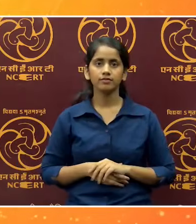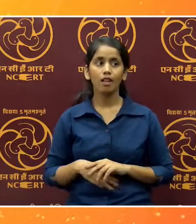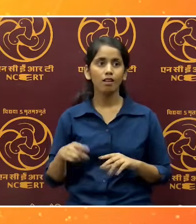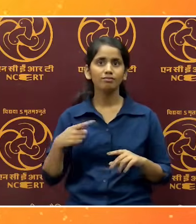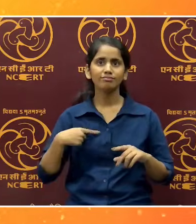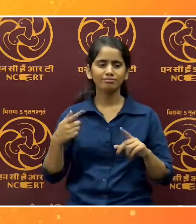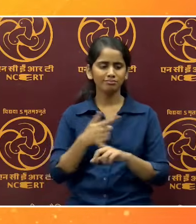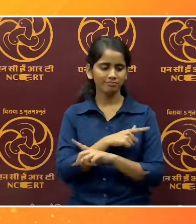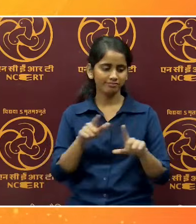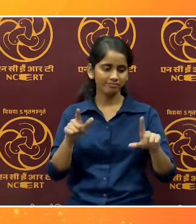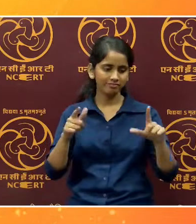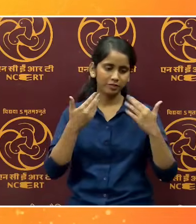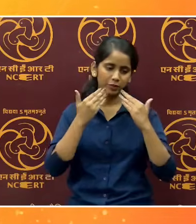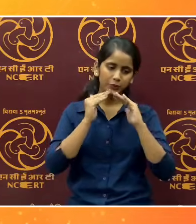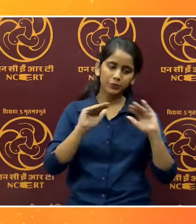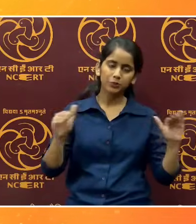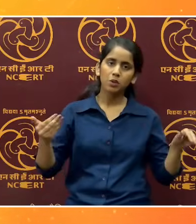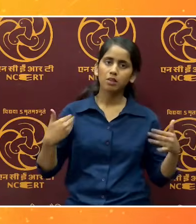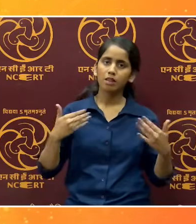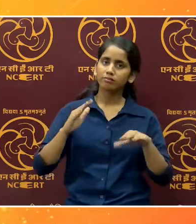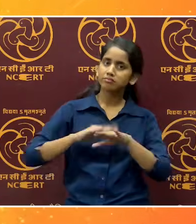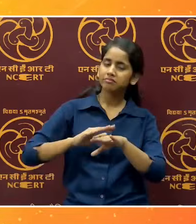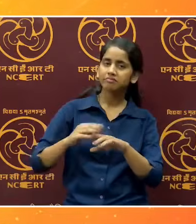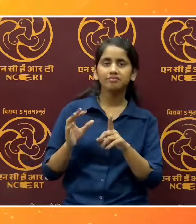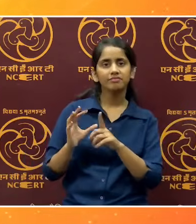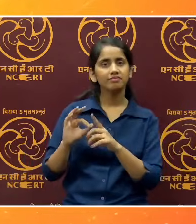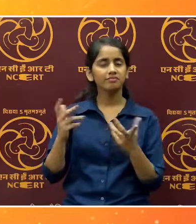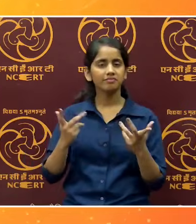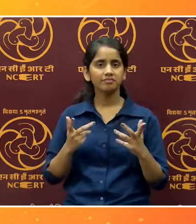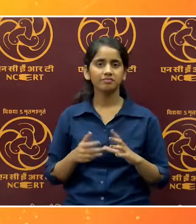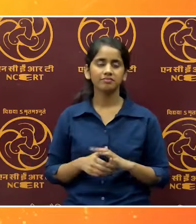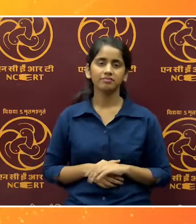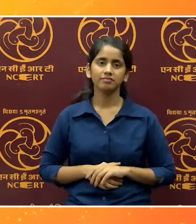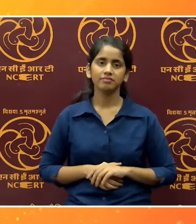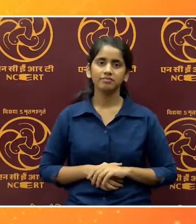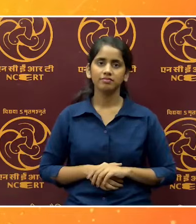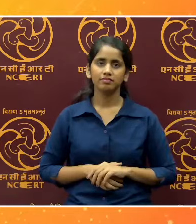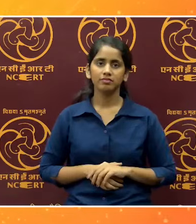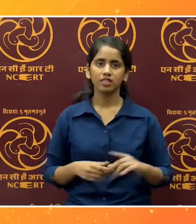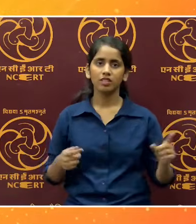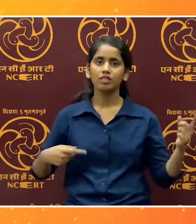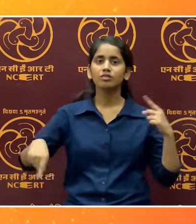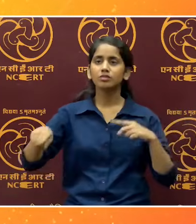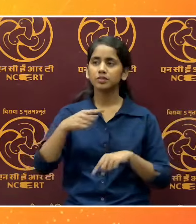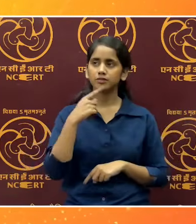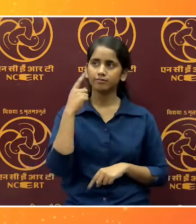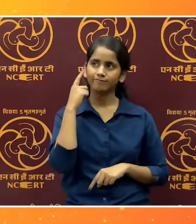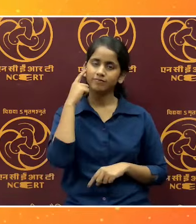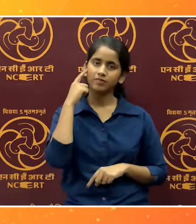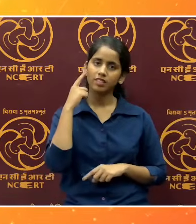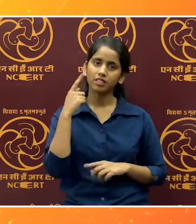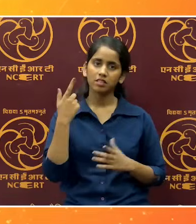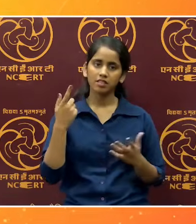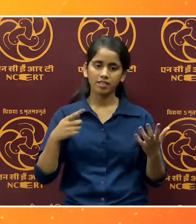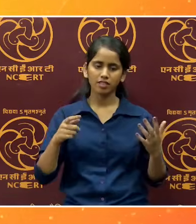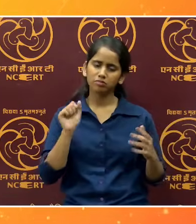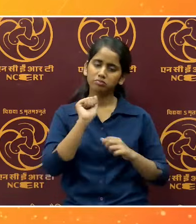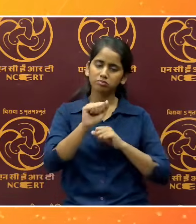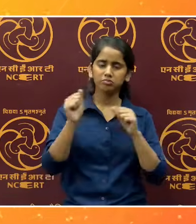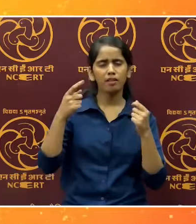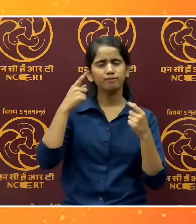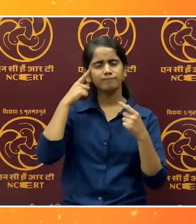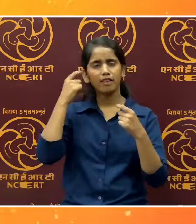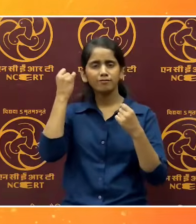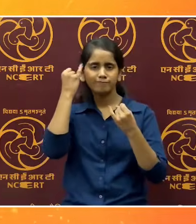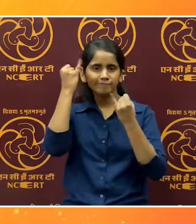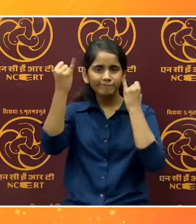imaginative. Students can do experiments and do anything with this world, Yes, right? and we are also looking forward to it. Yeah. Just do your experiments and share